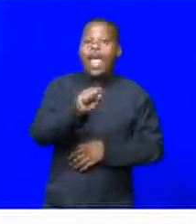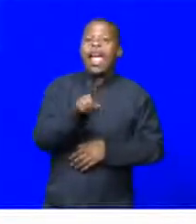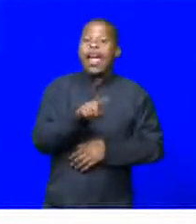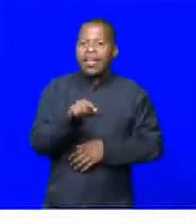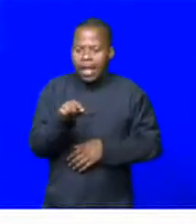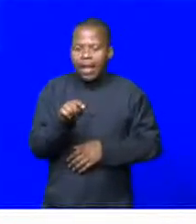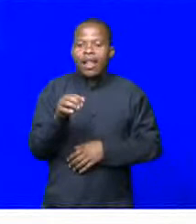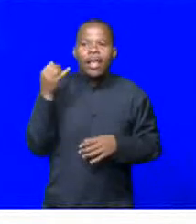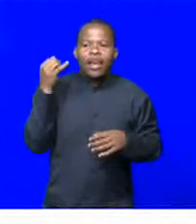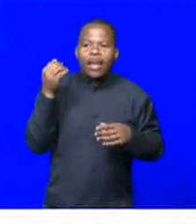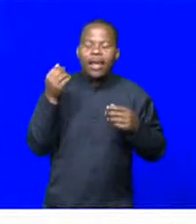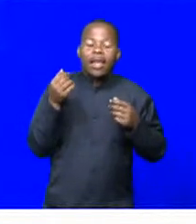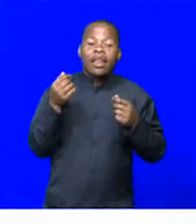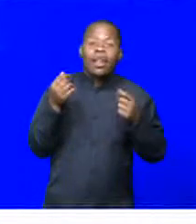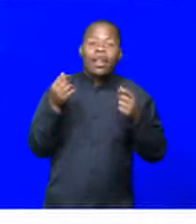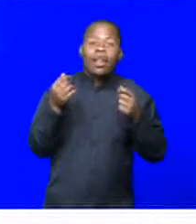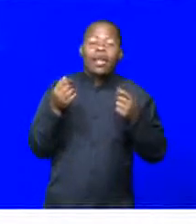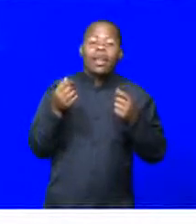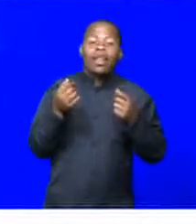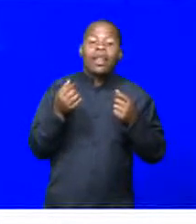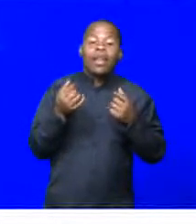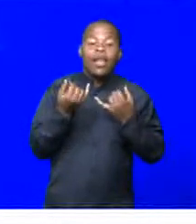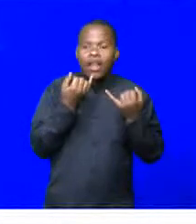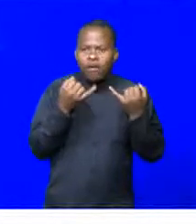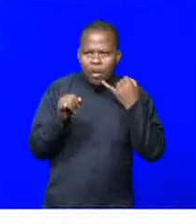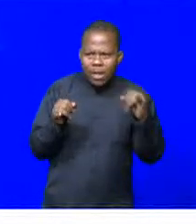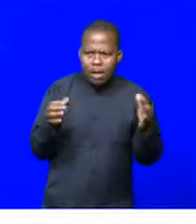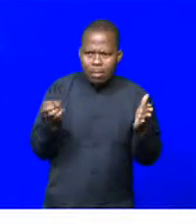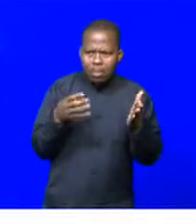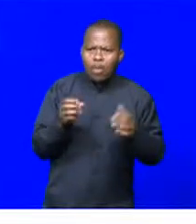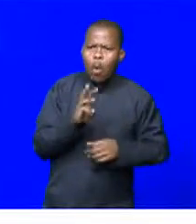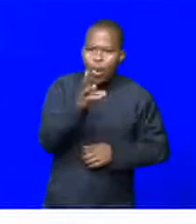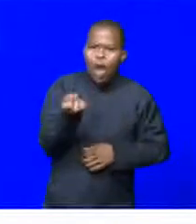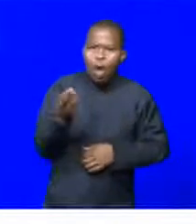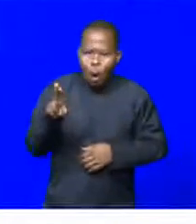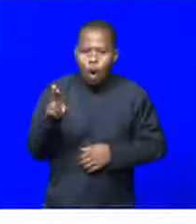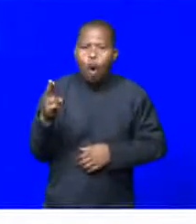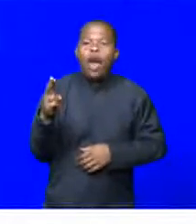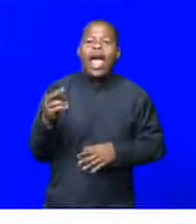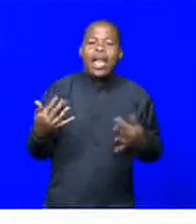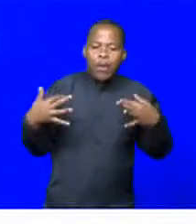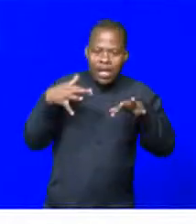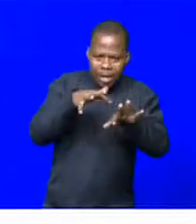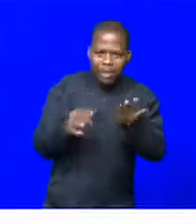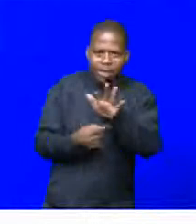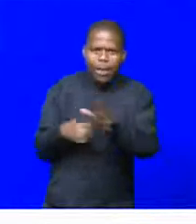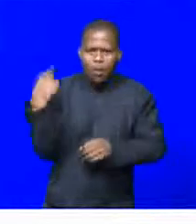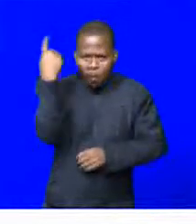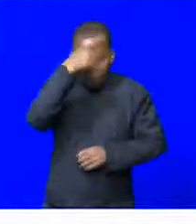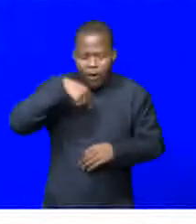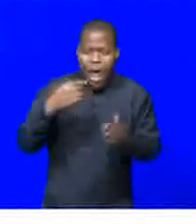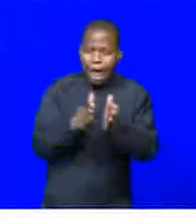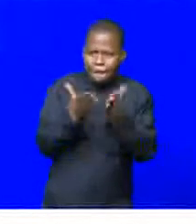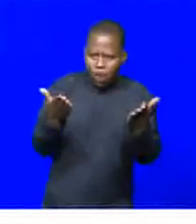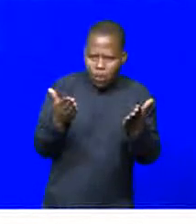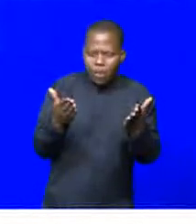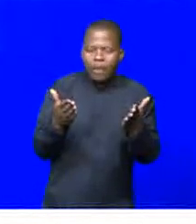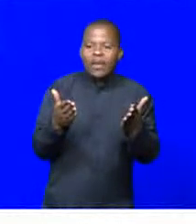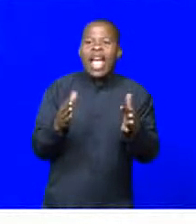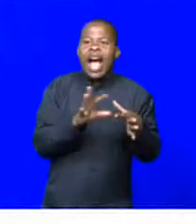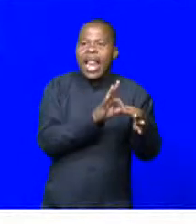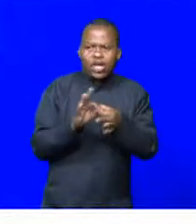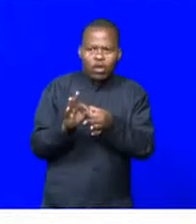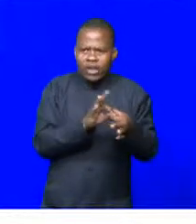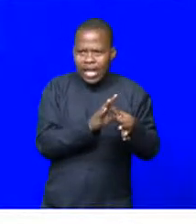www.separk.co.za noma ke bangene kuma khase tekuxhumana phecelezi social media akhe ISEPARK noma